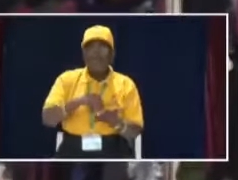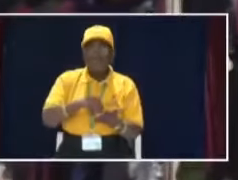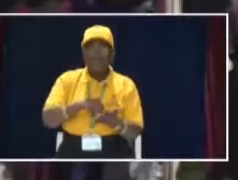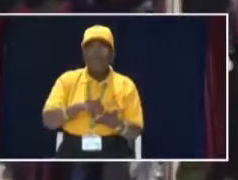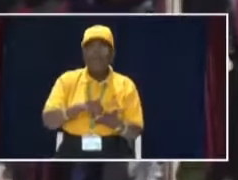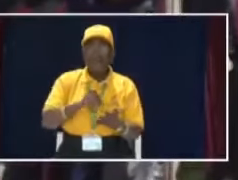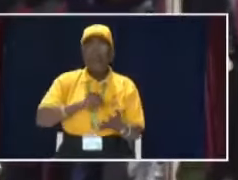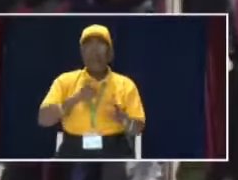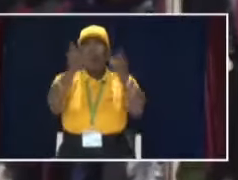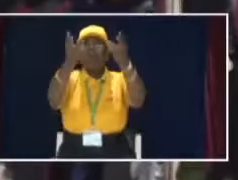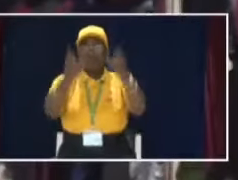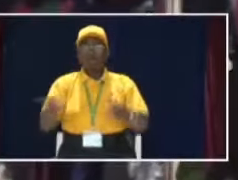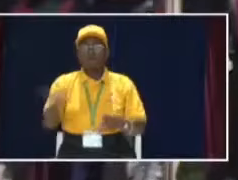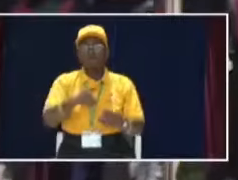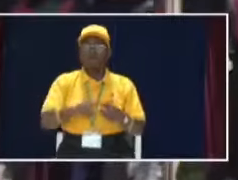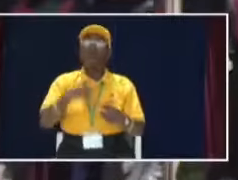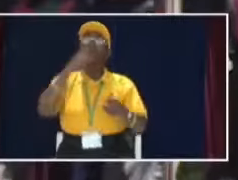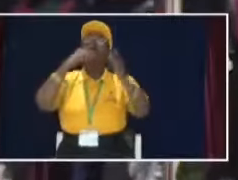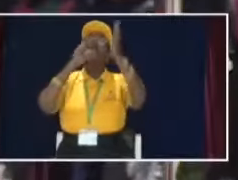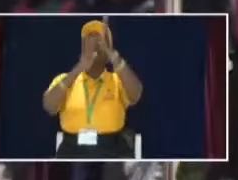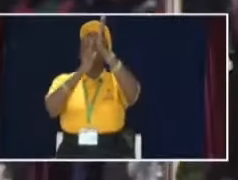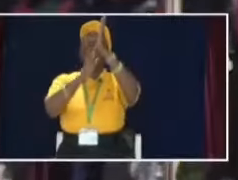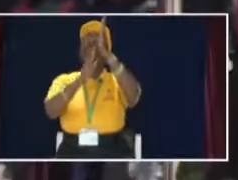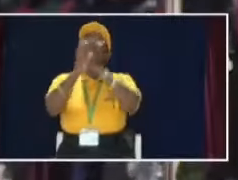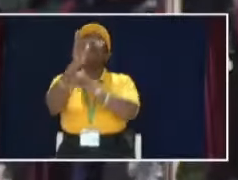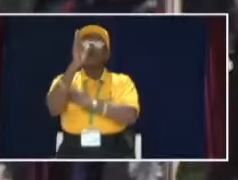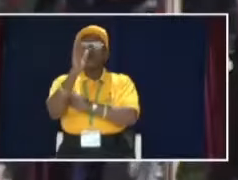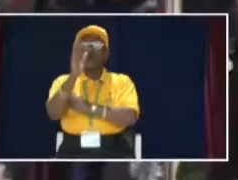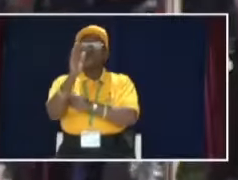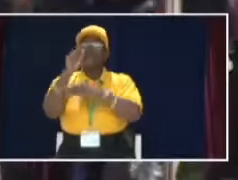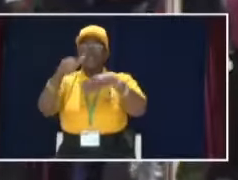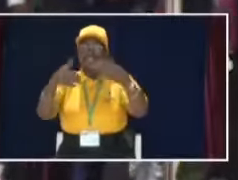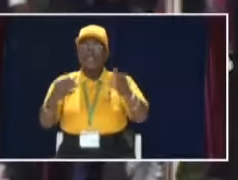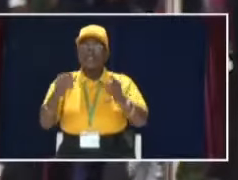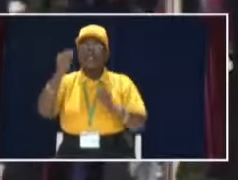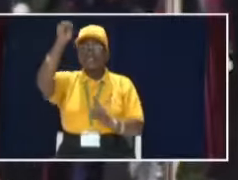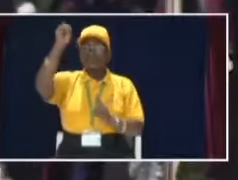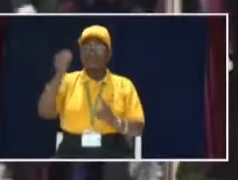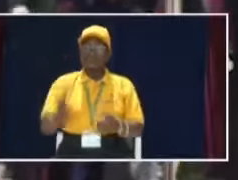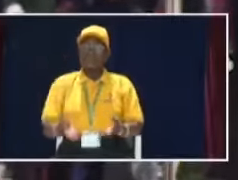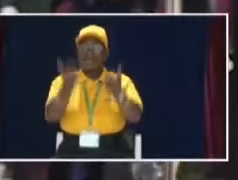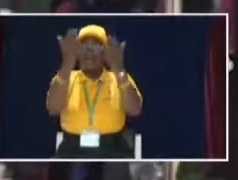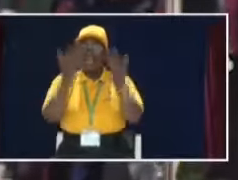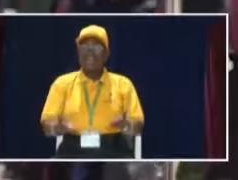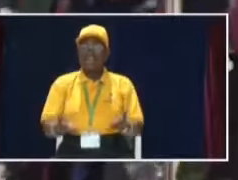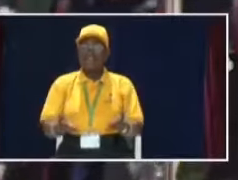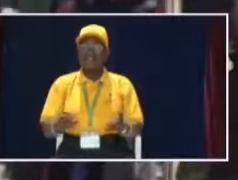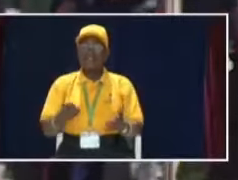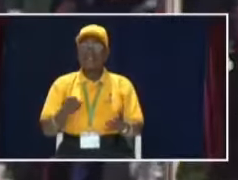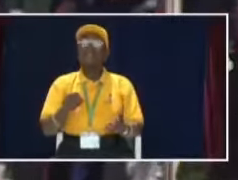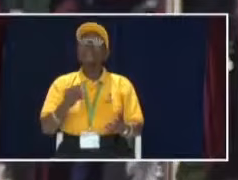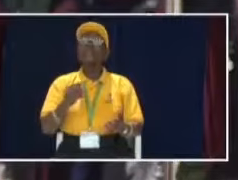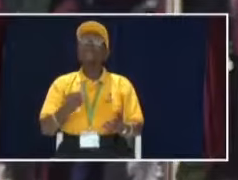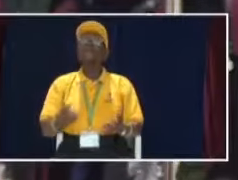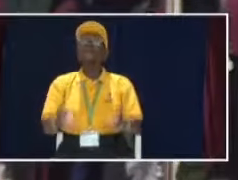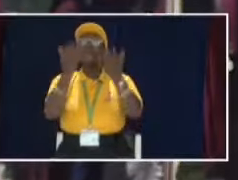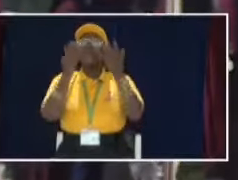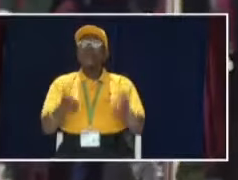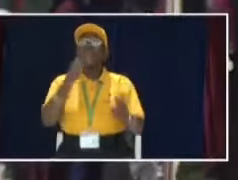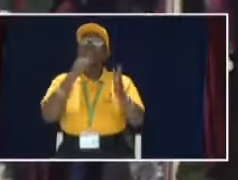I want you to praise God, give him heavyweight praise. Praise him like you have never done